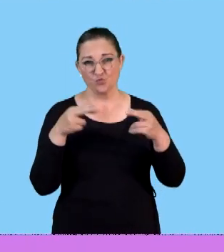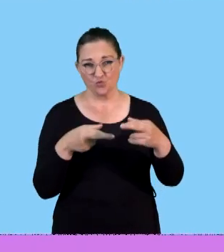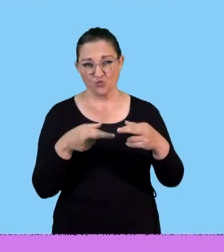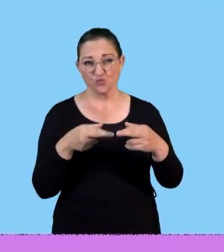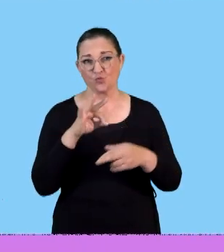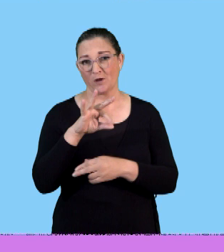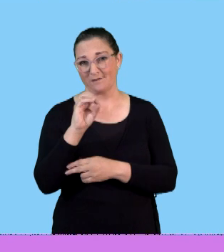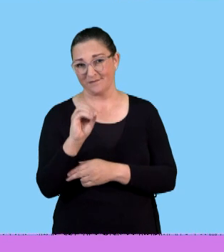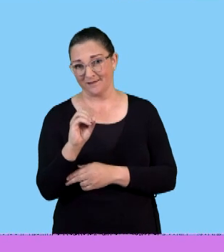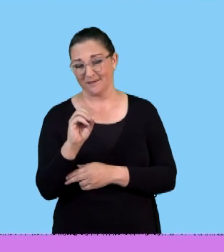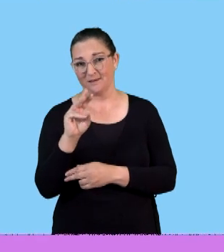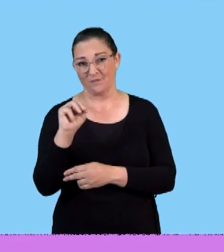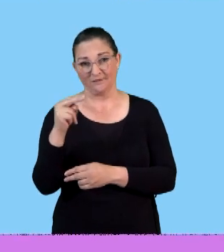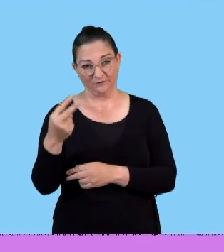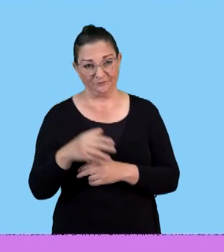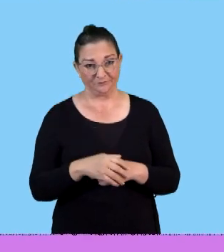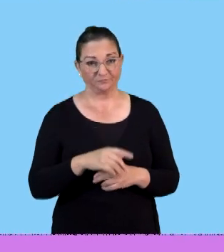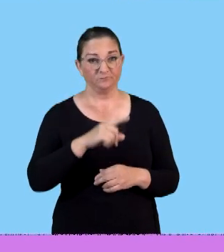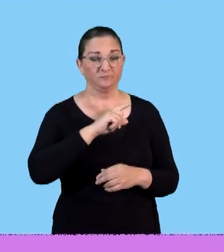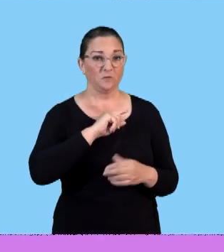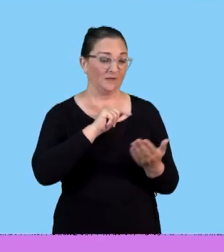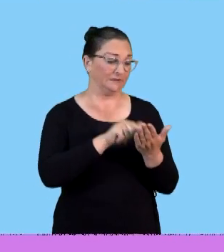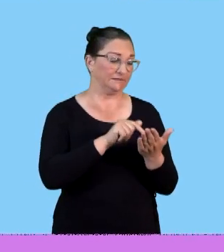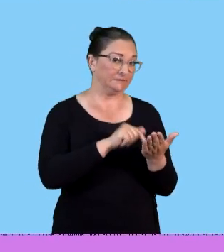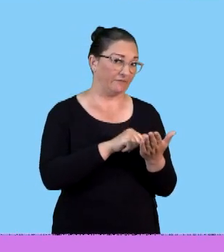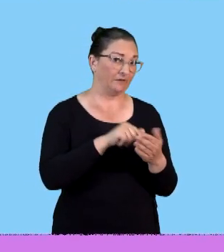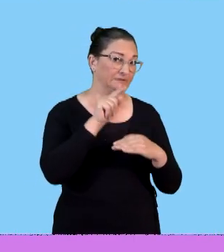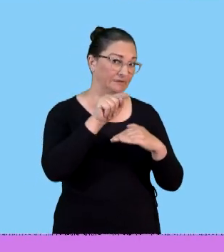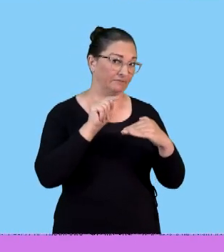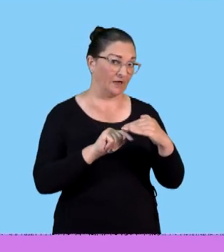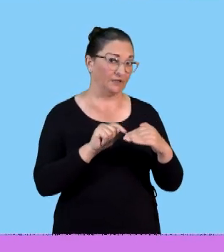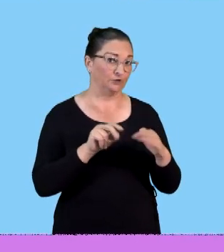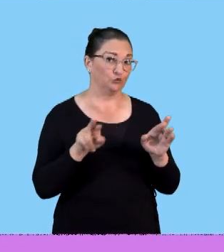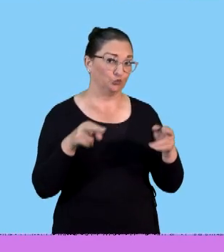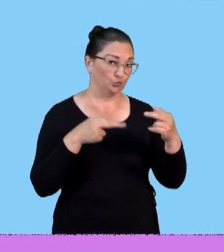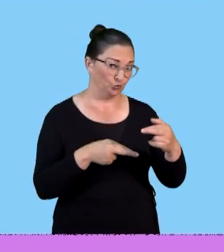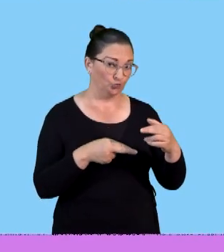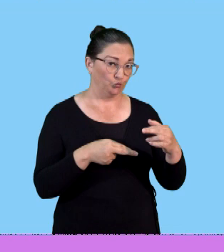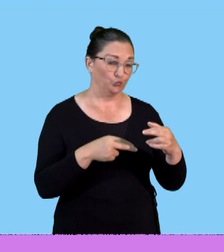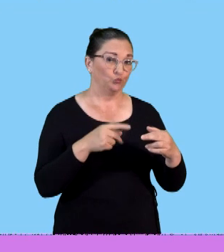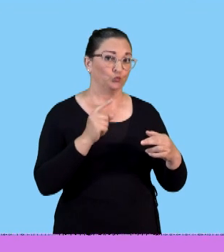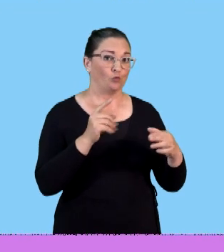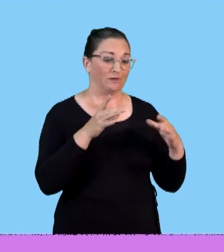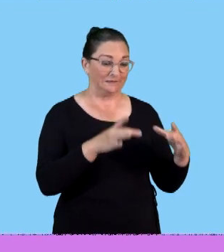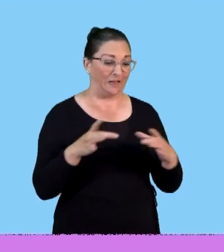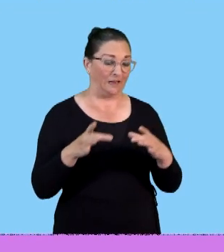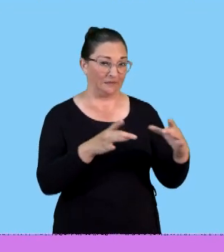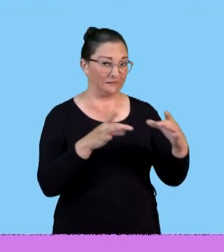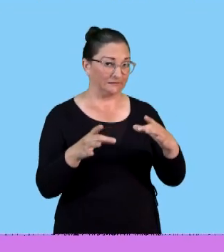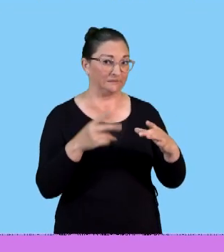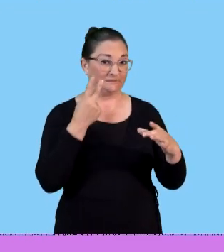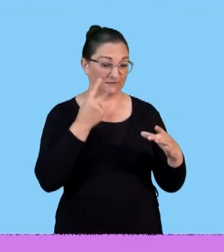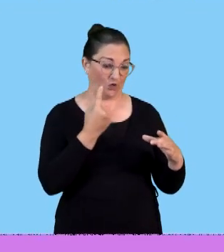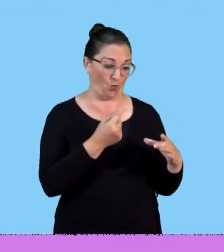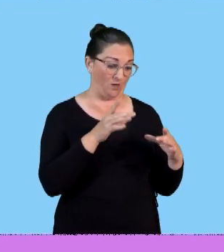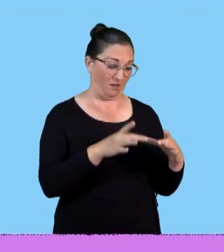of the room to be tiled is 30 square meters. Thereafter, I divided the area of the room to be tiled by the area